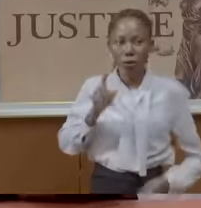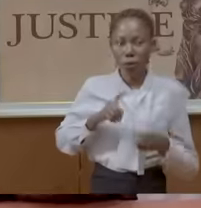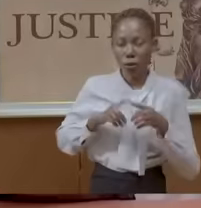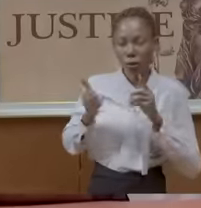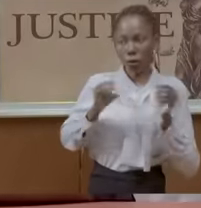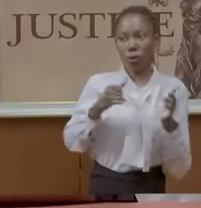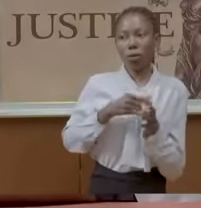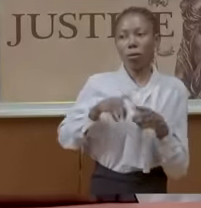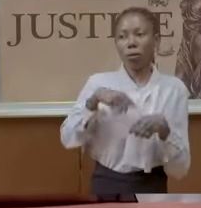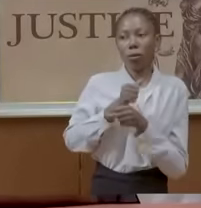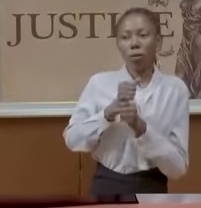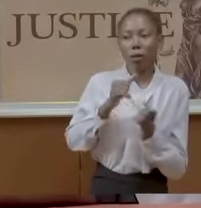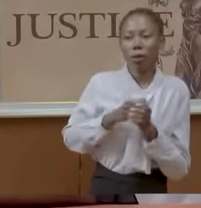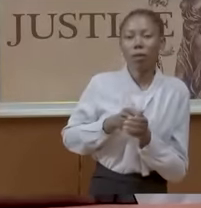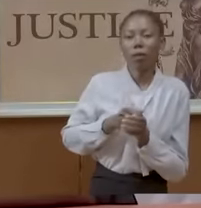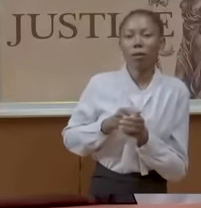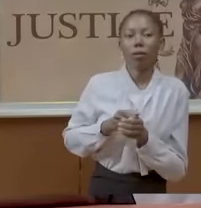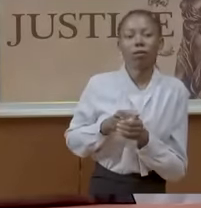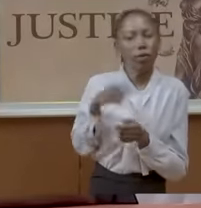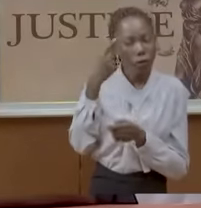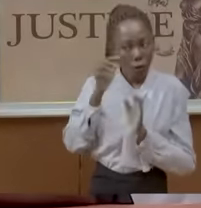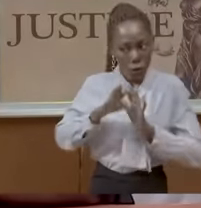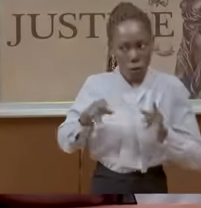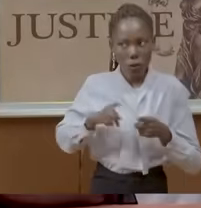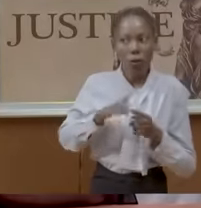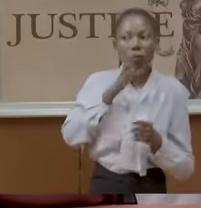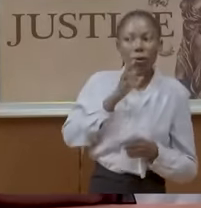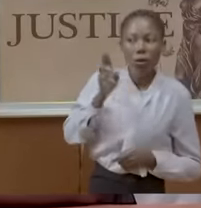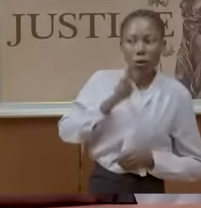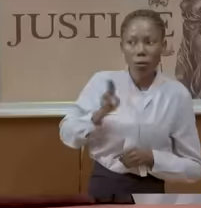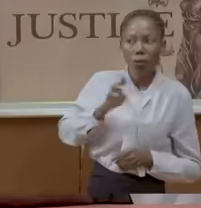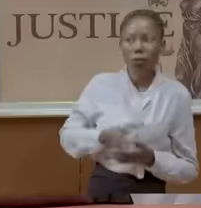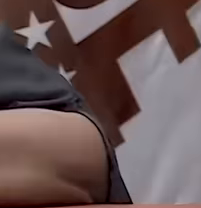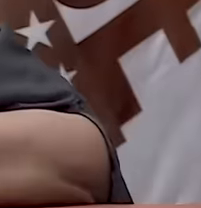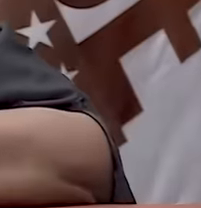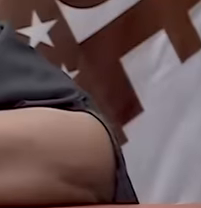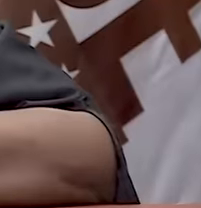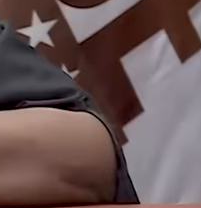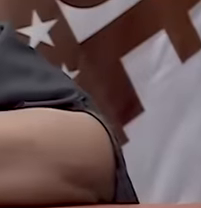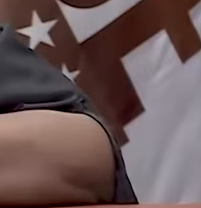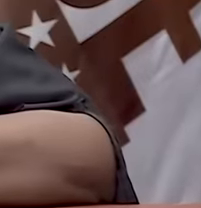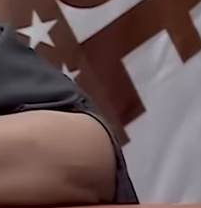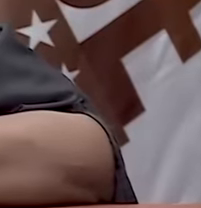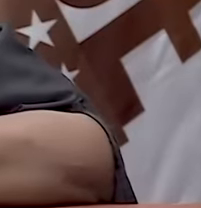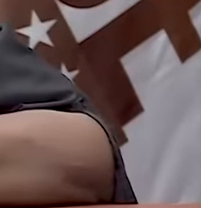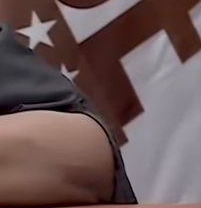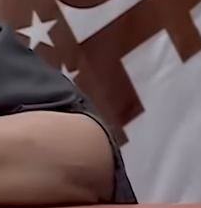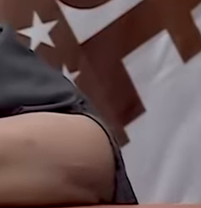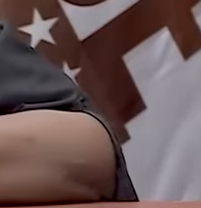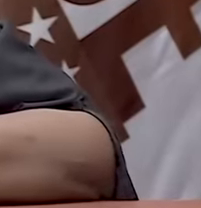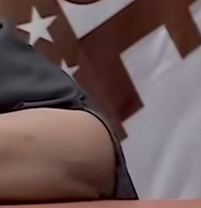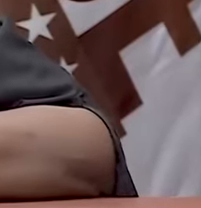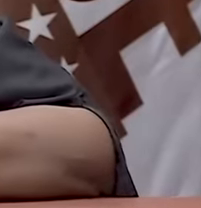you make it available for the children to be able to use this medical issue. Judge Fumi helps both parties to